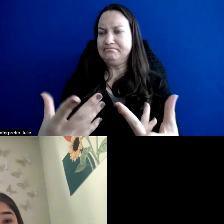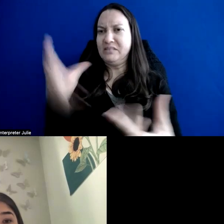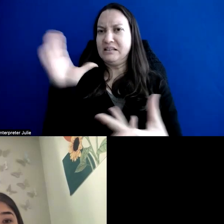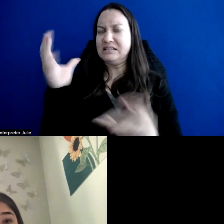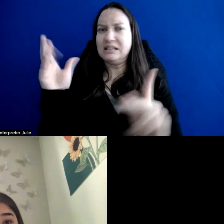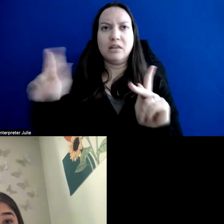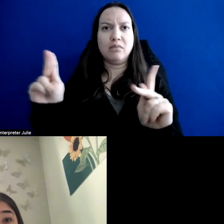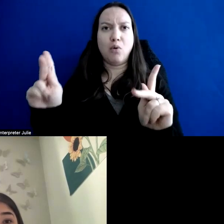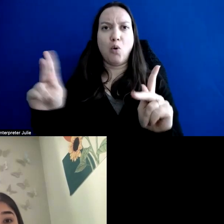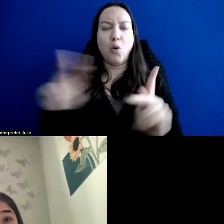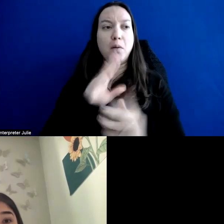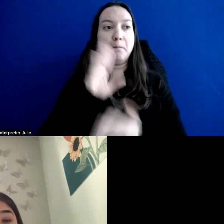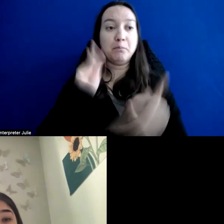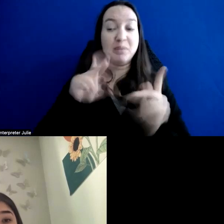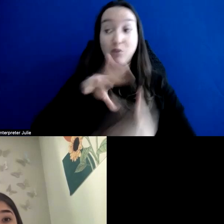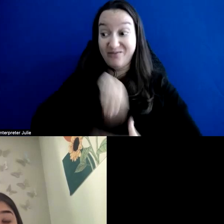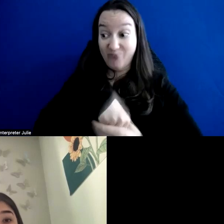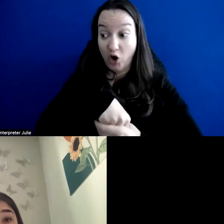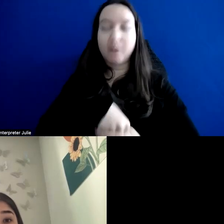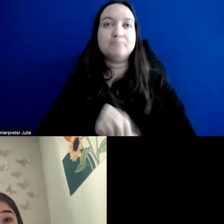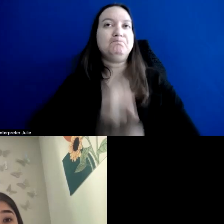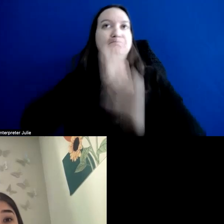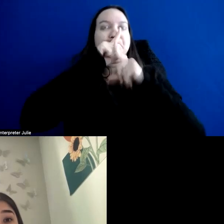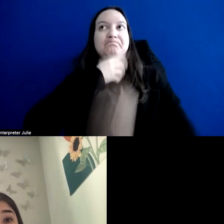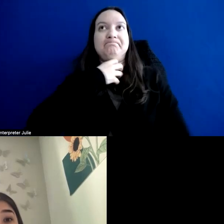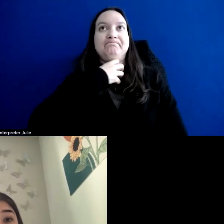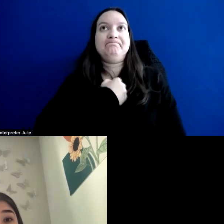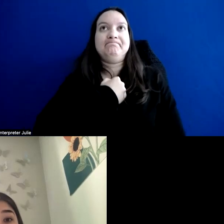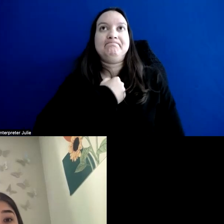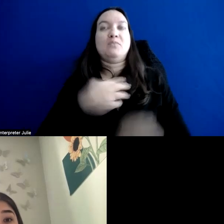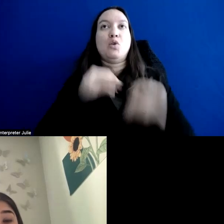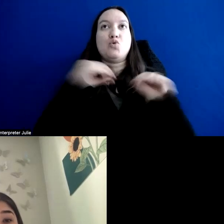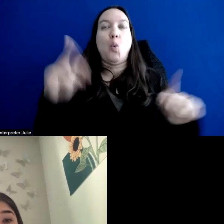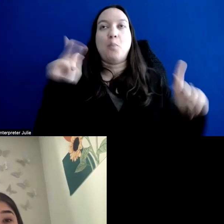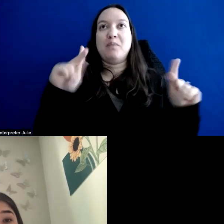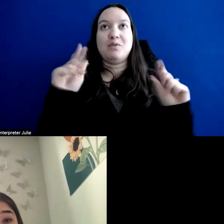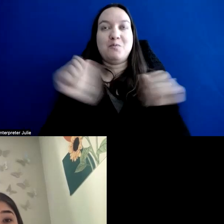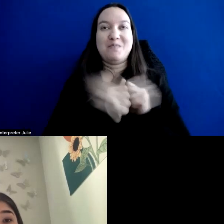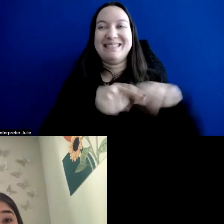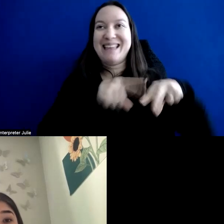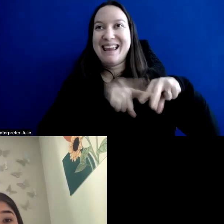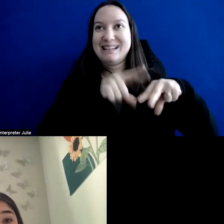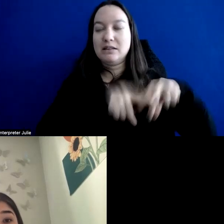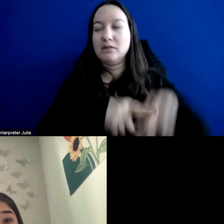the central constituency involved. You had no more people with AIDS. You had no more people with